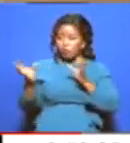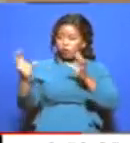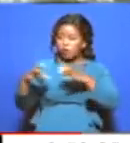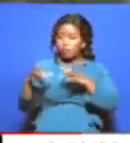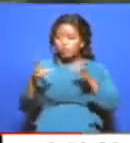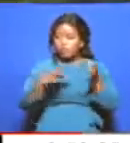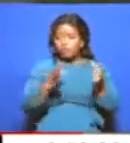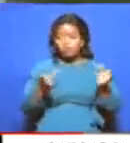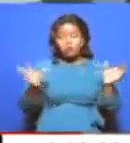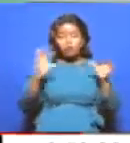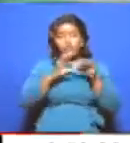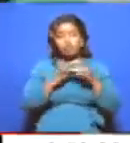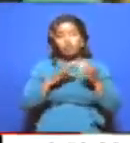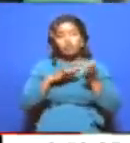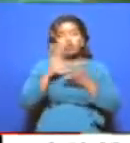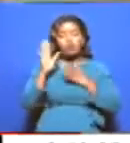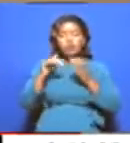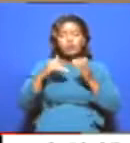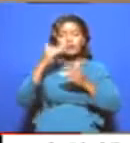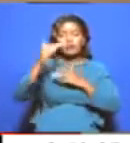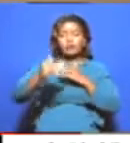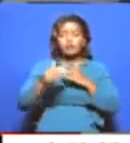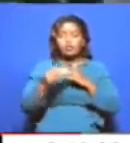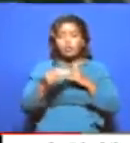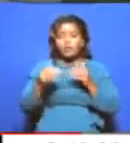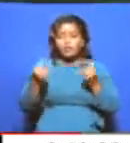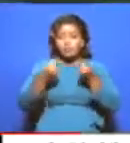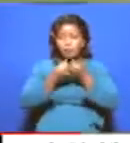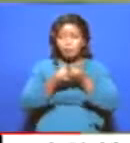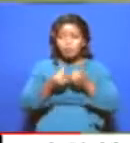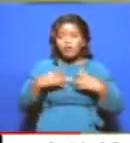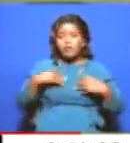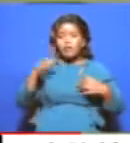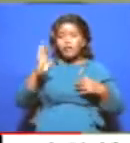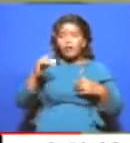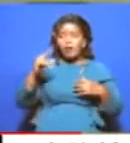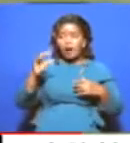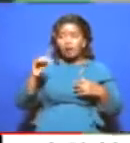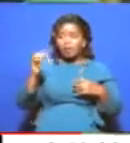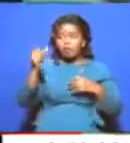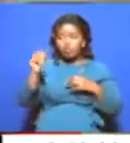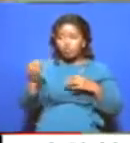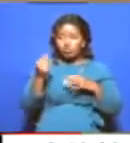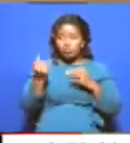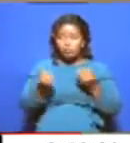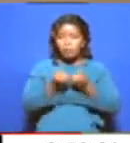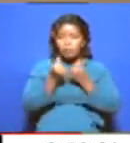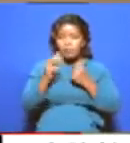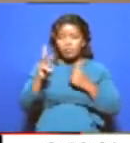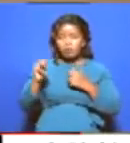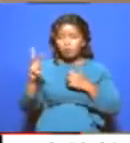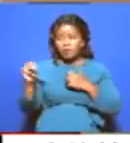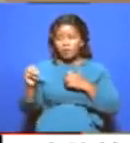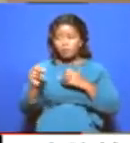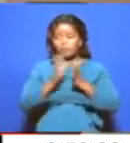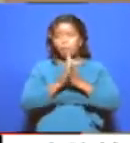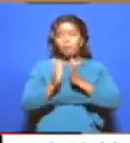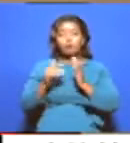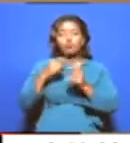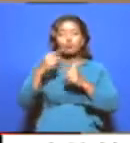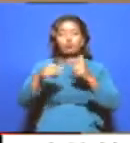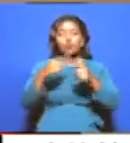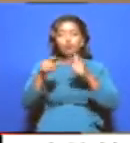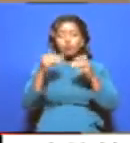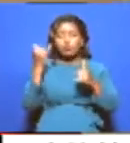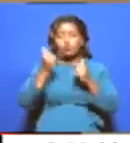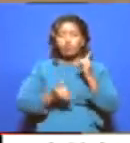proceed to the next round of the series, dubbed the Eagles Round, to be played in Muthaiga, and finally the series grand finale to be